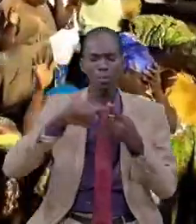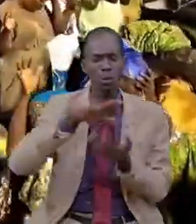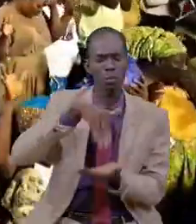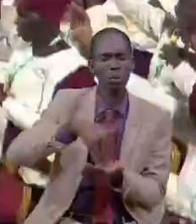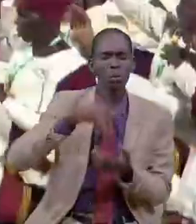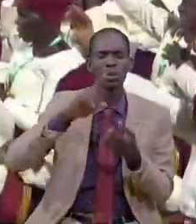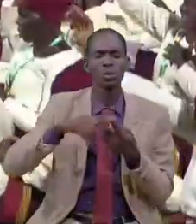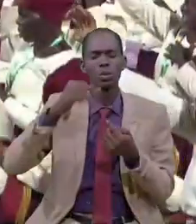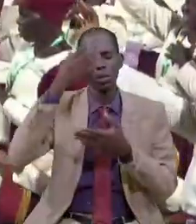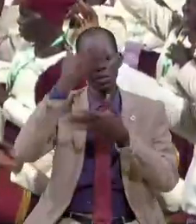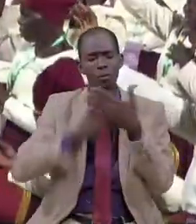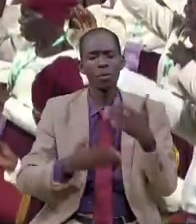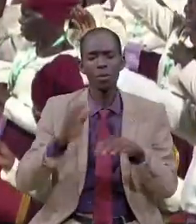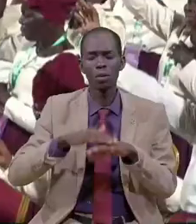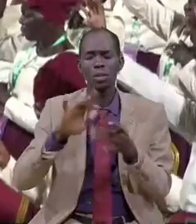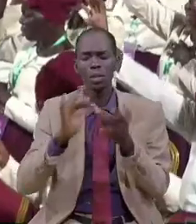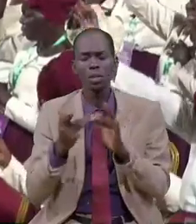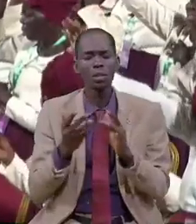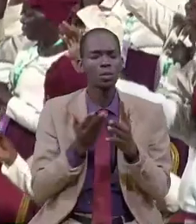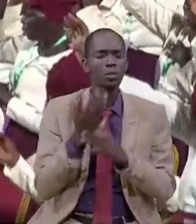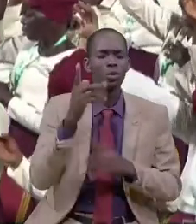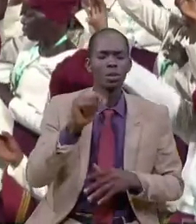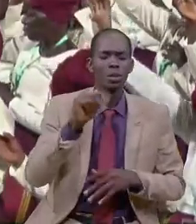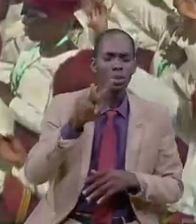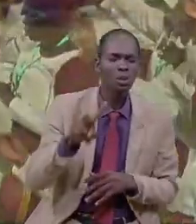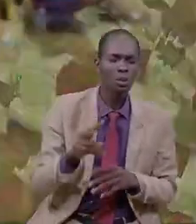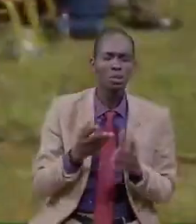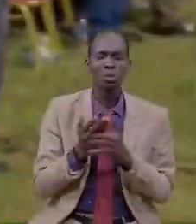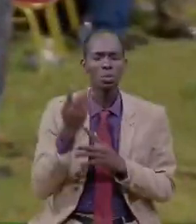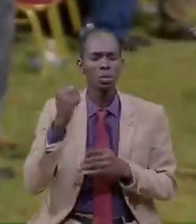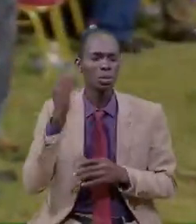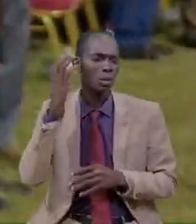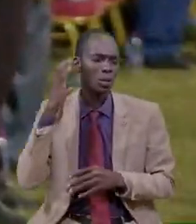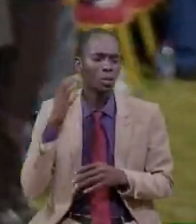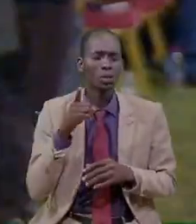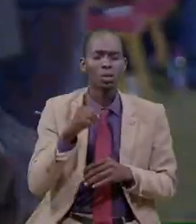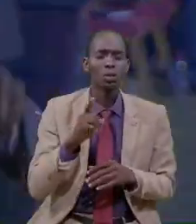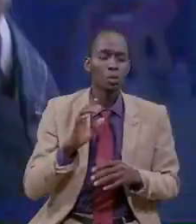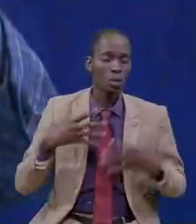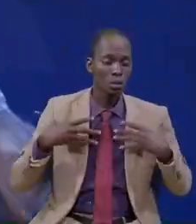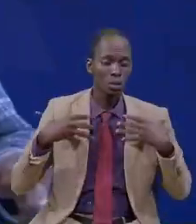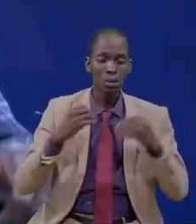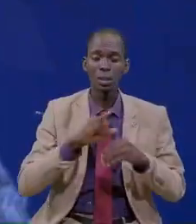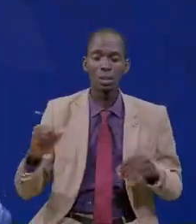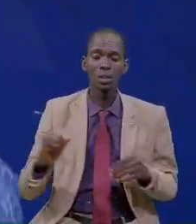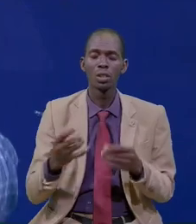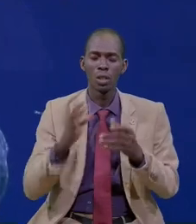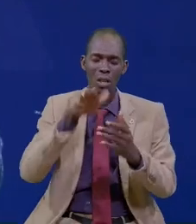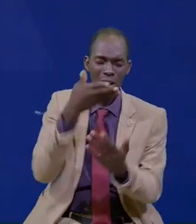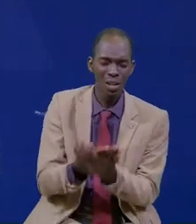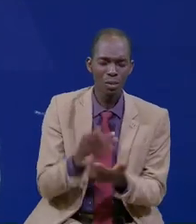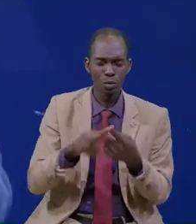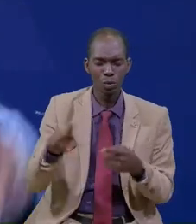front, online, over the television, over the radio, your healing arrives right now.